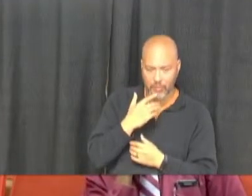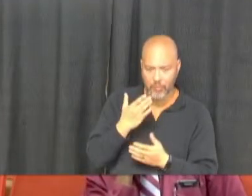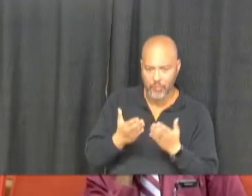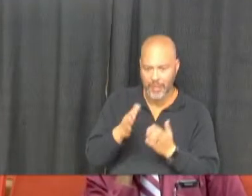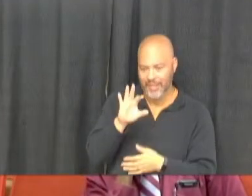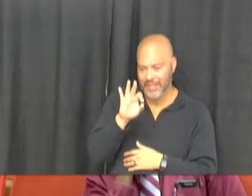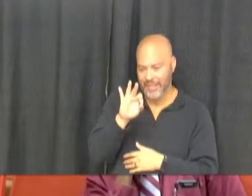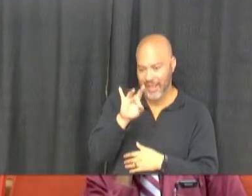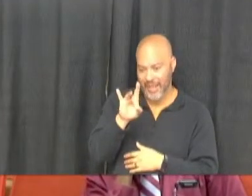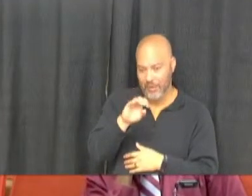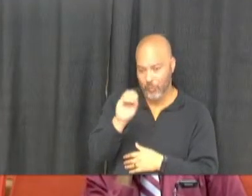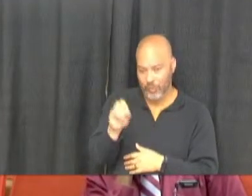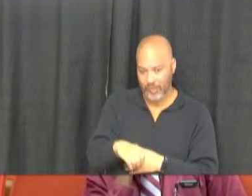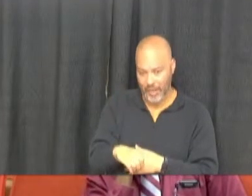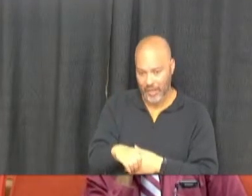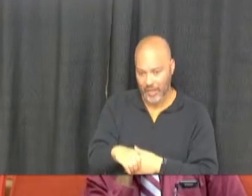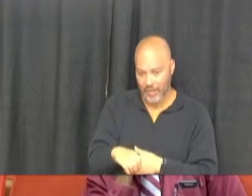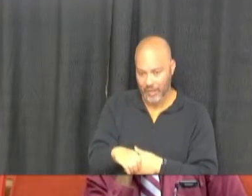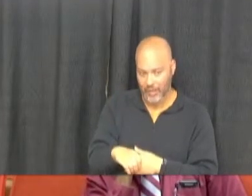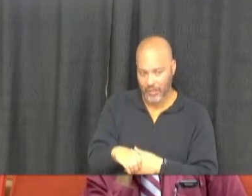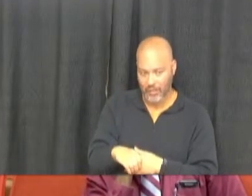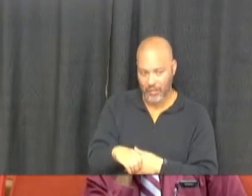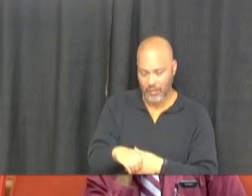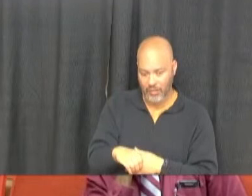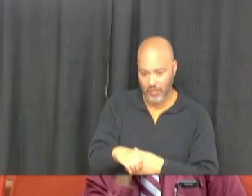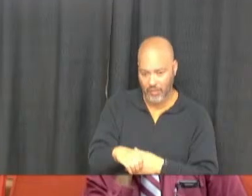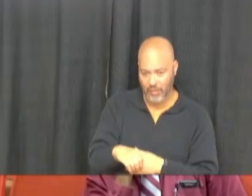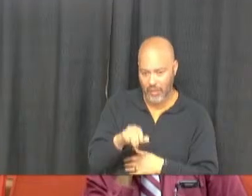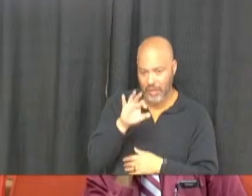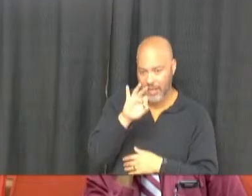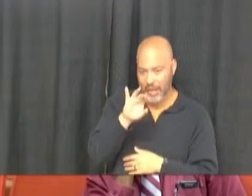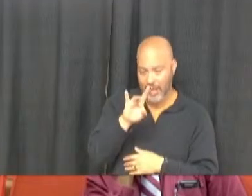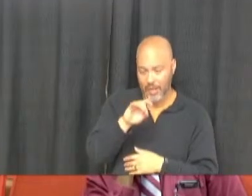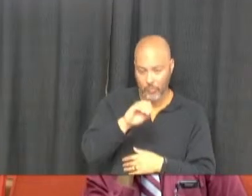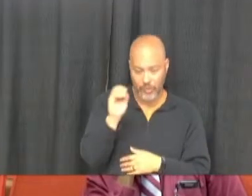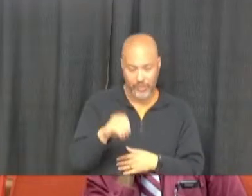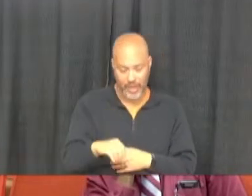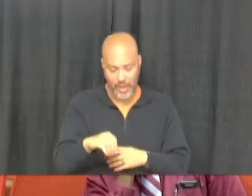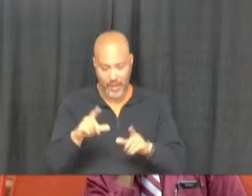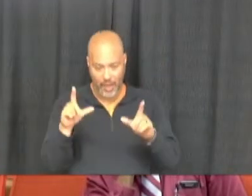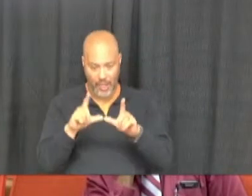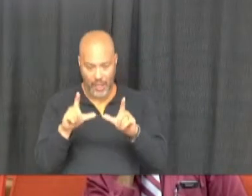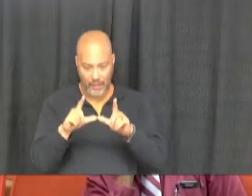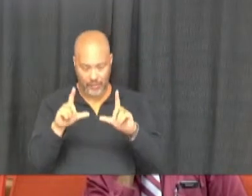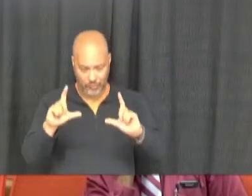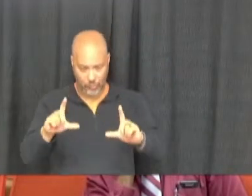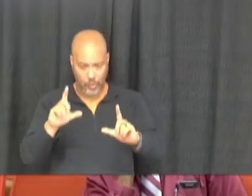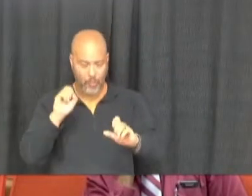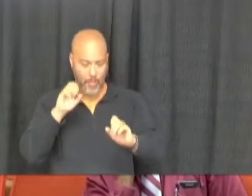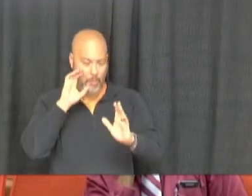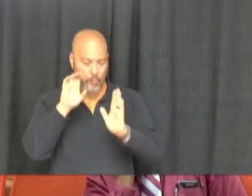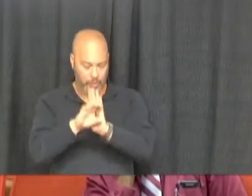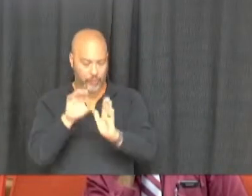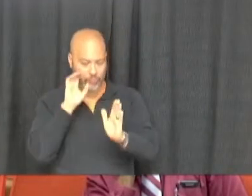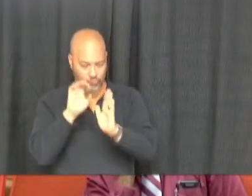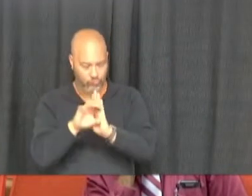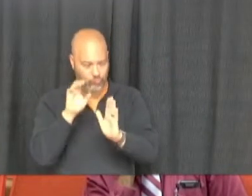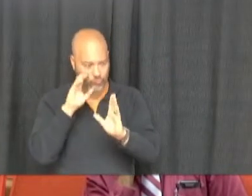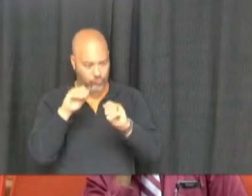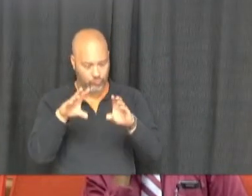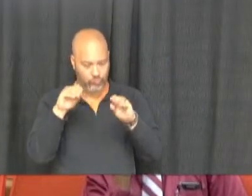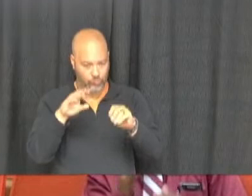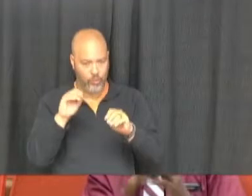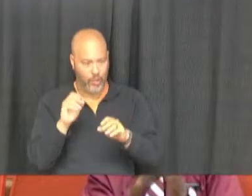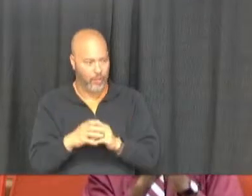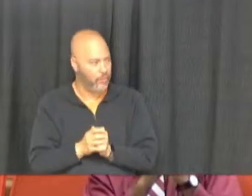around 98% of the license plates that come through, they will take a picture of at least